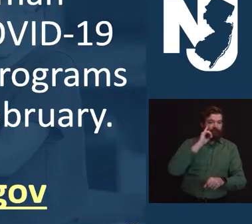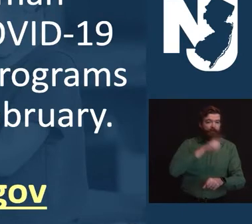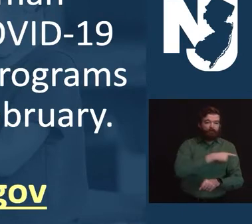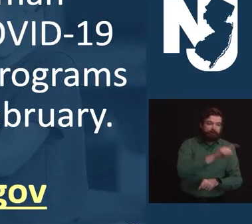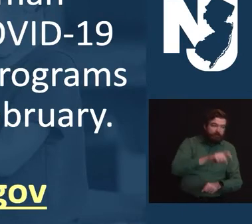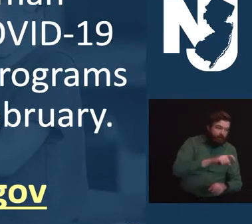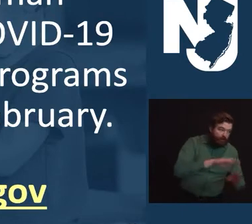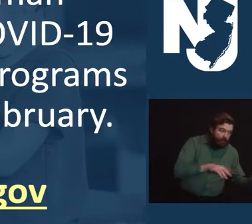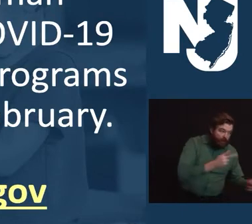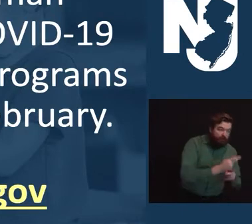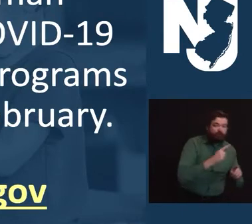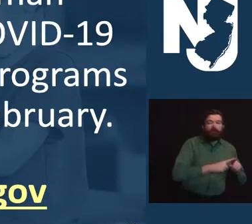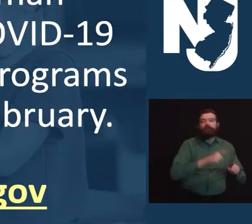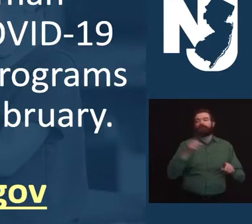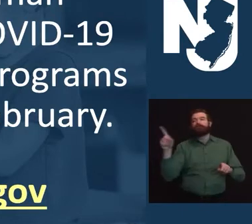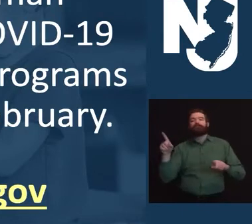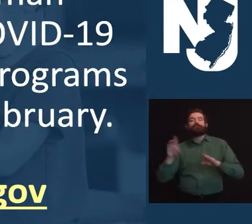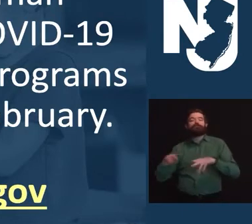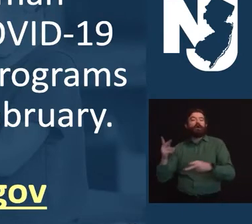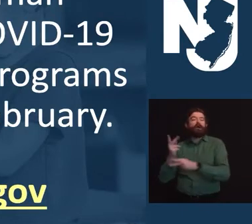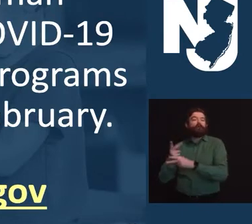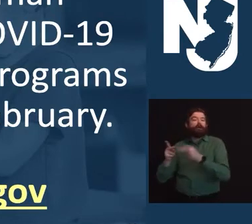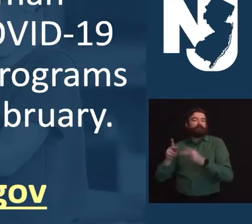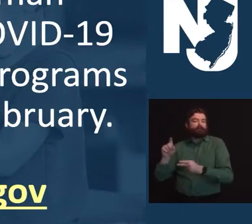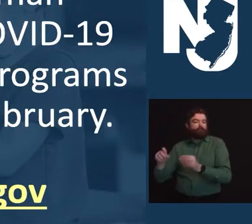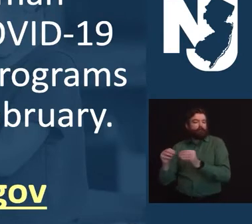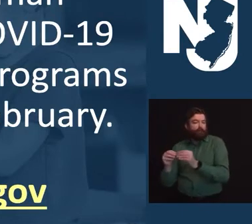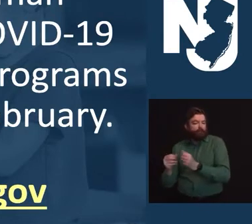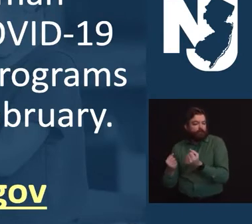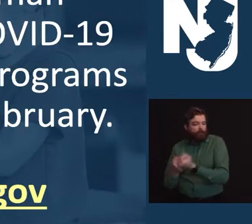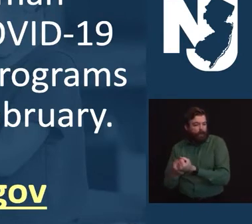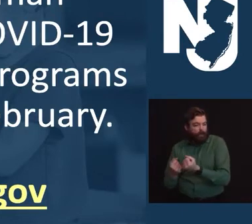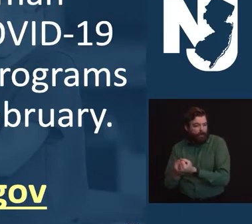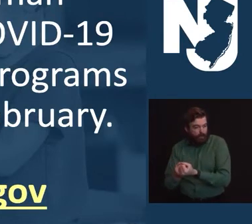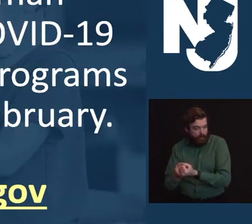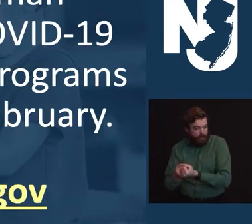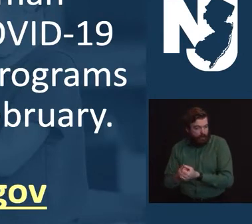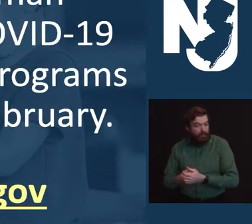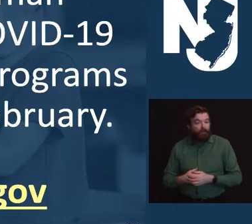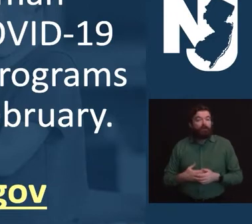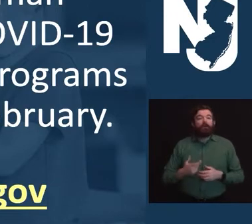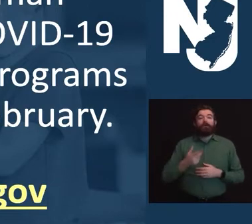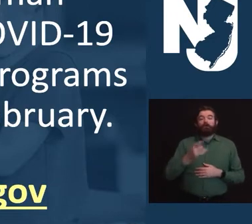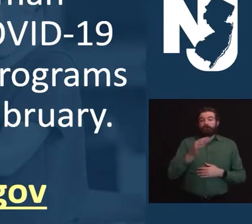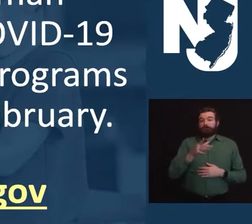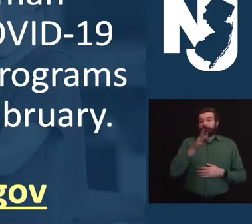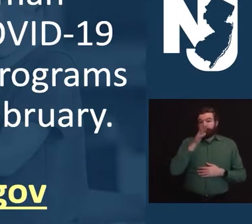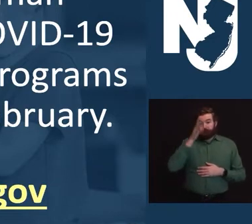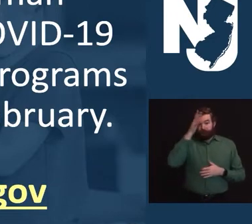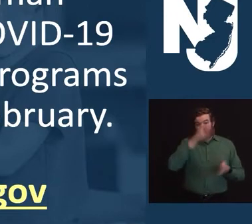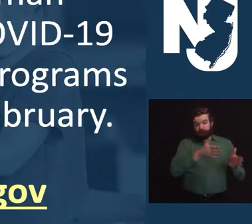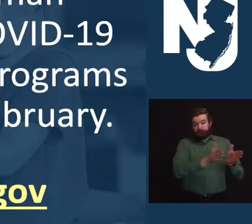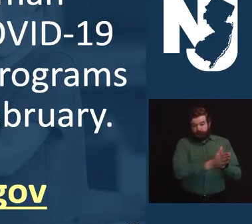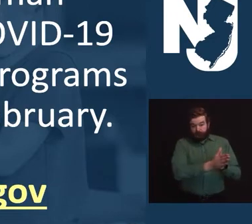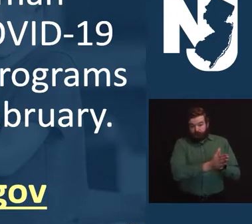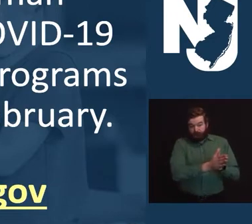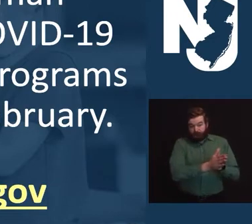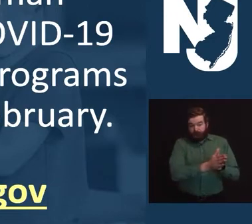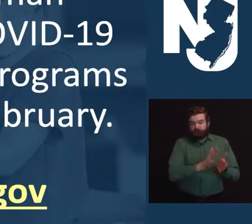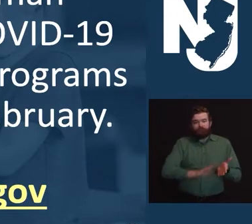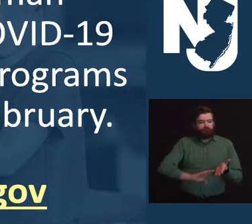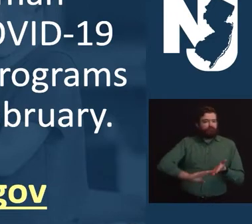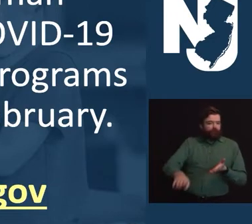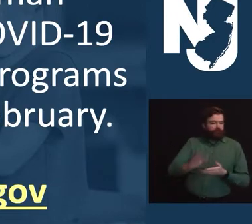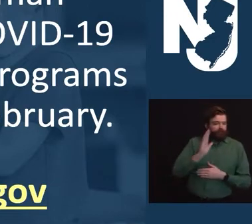co-pays in the state's child care subsidy program for parents who request it due to impacts from COVID-19. For more